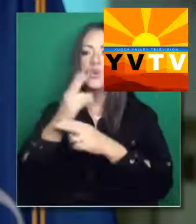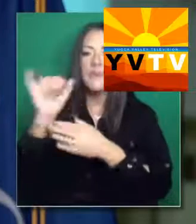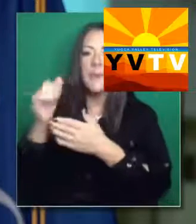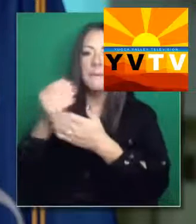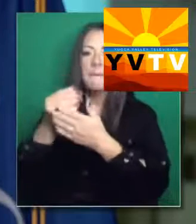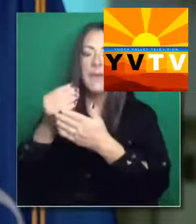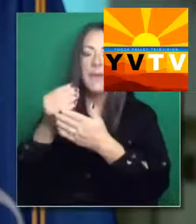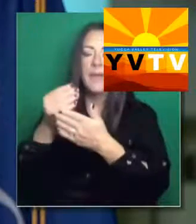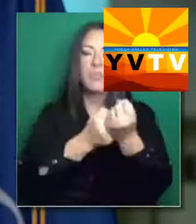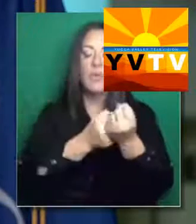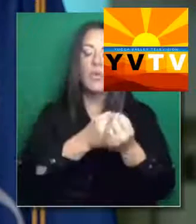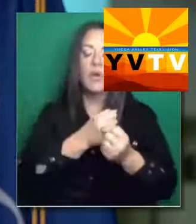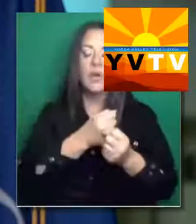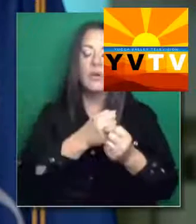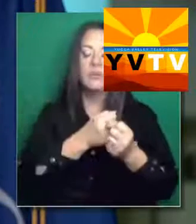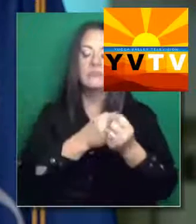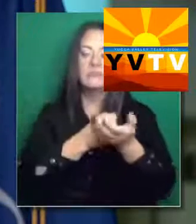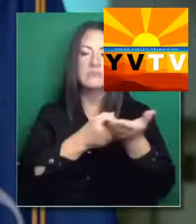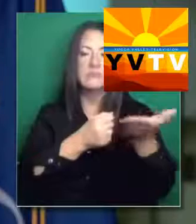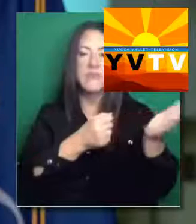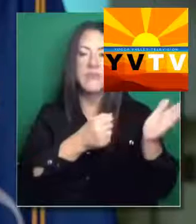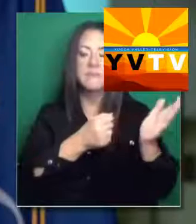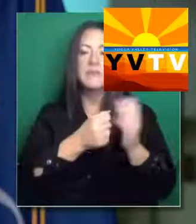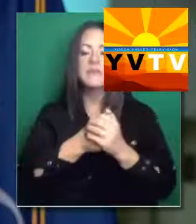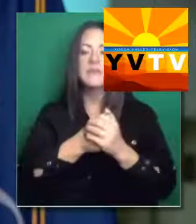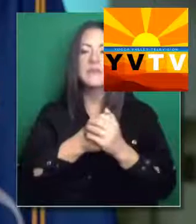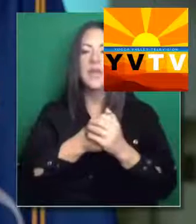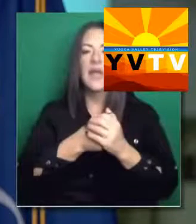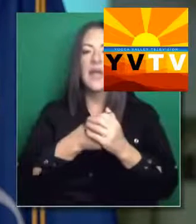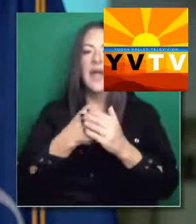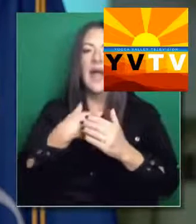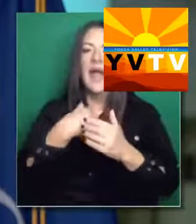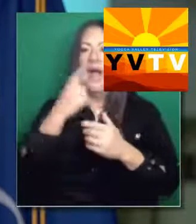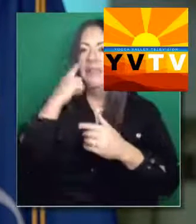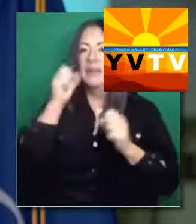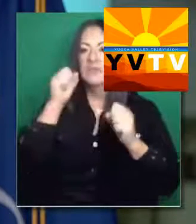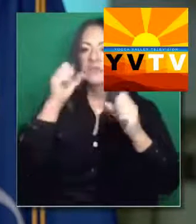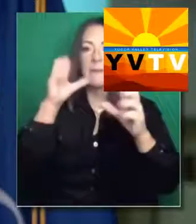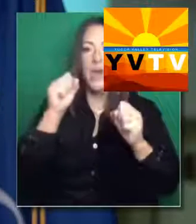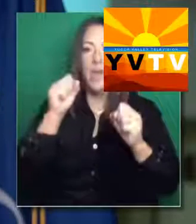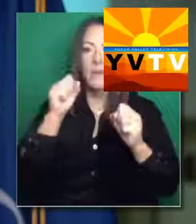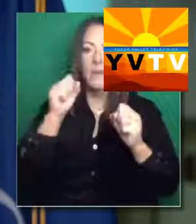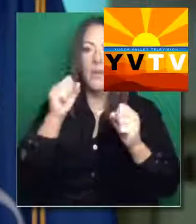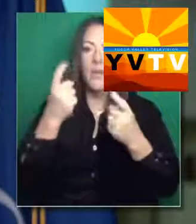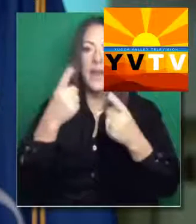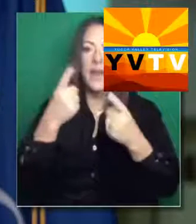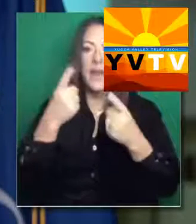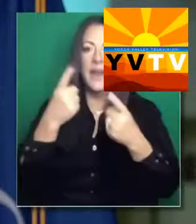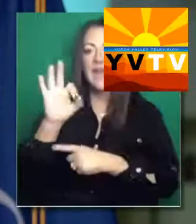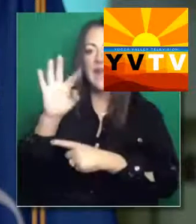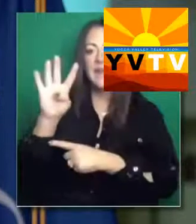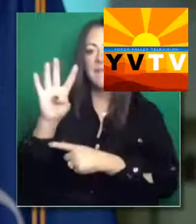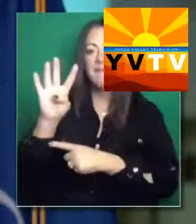were able to do something remarkable, at least humbly I submit, remarkable, considering 94 projects, 51